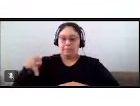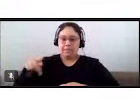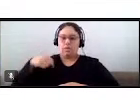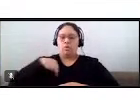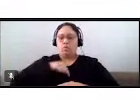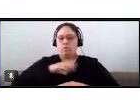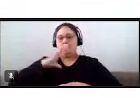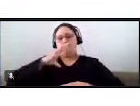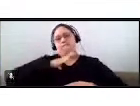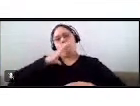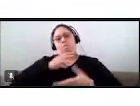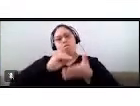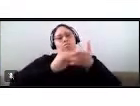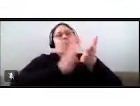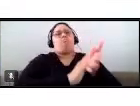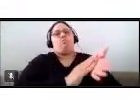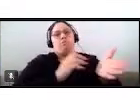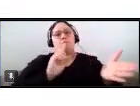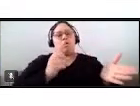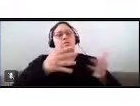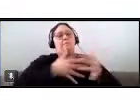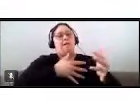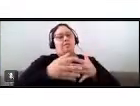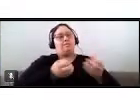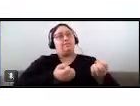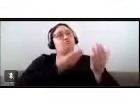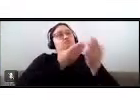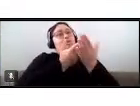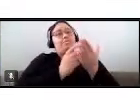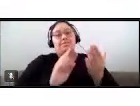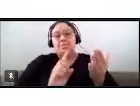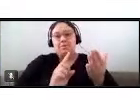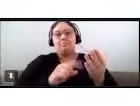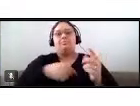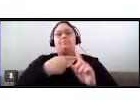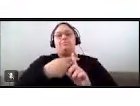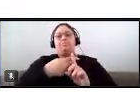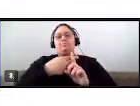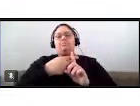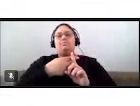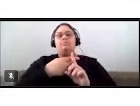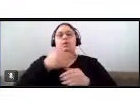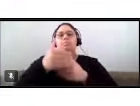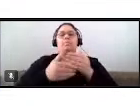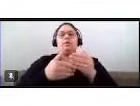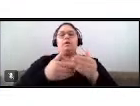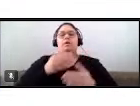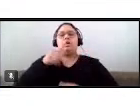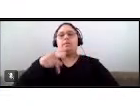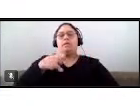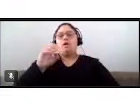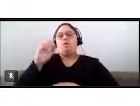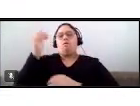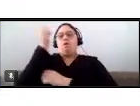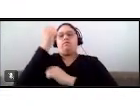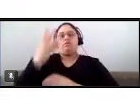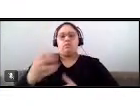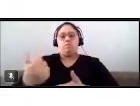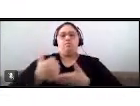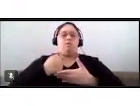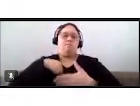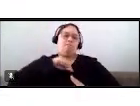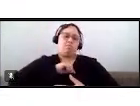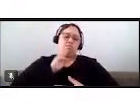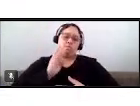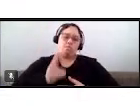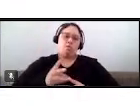then formally also put on record what were the matters that were raised, and the procedural officer will assist us with that, so that we